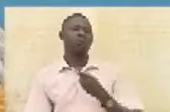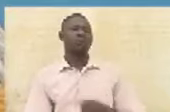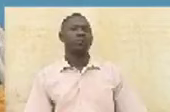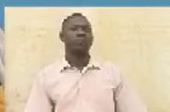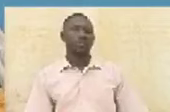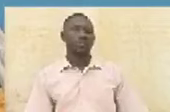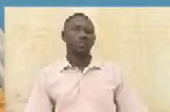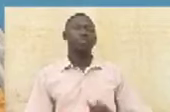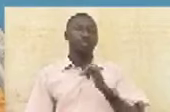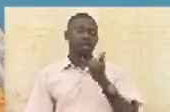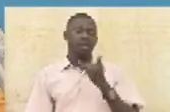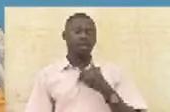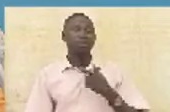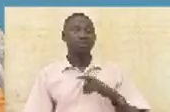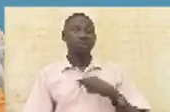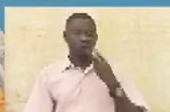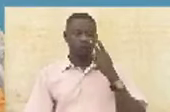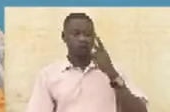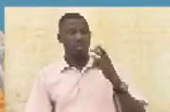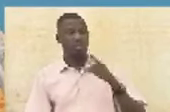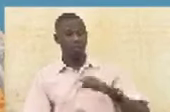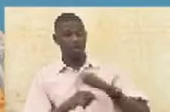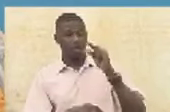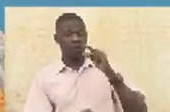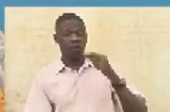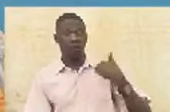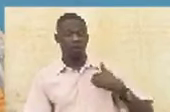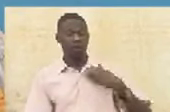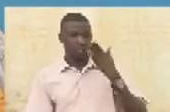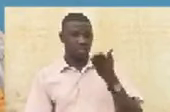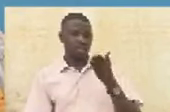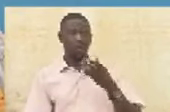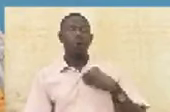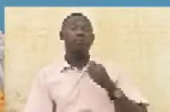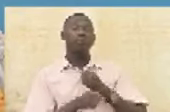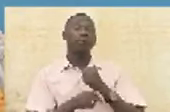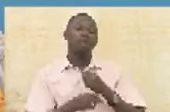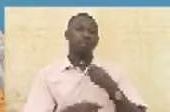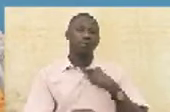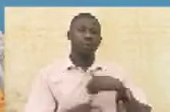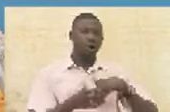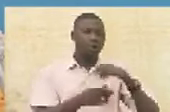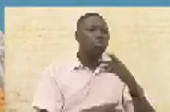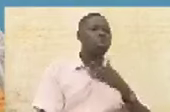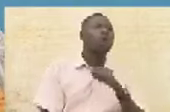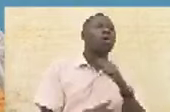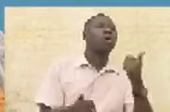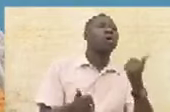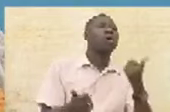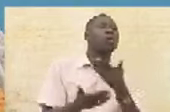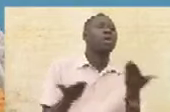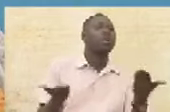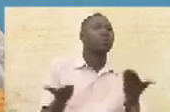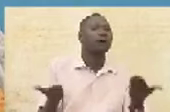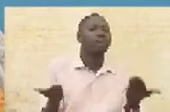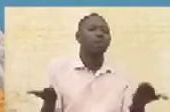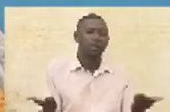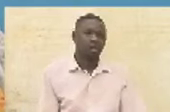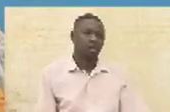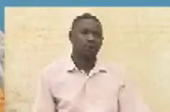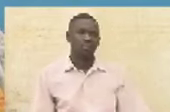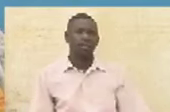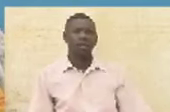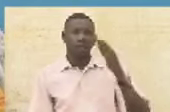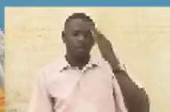Well, that's it. I saw a few people inside there. That's what made me go out to ask where are the orders. Thank